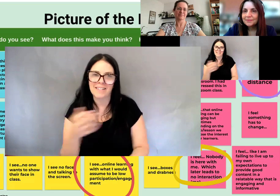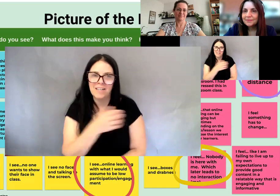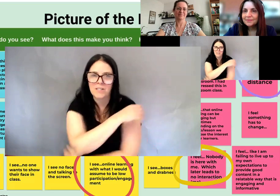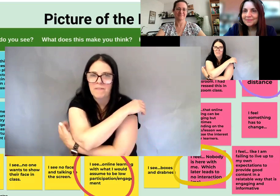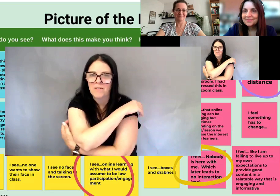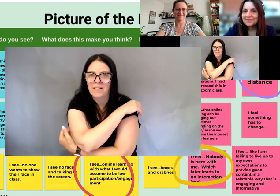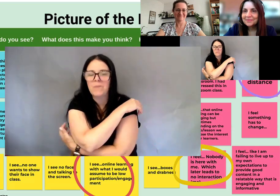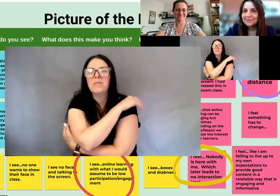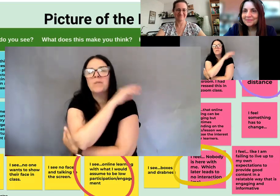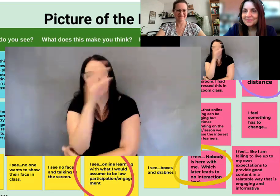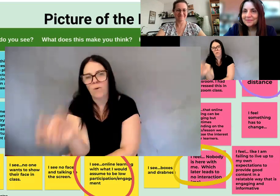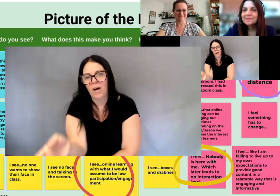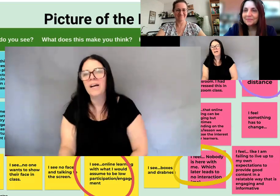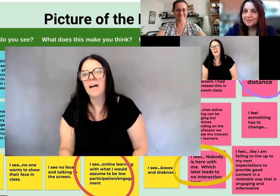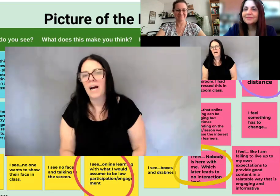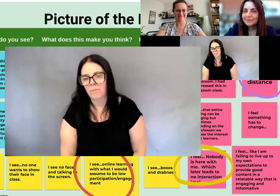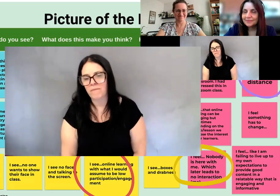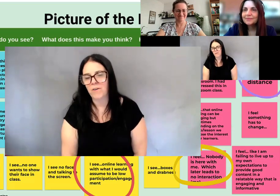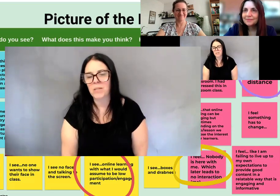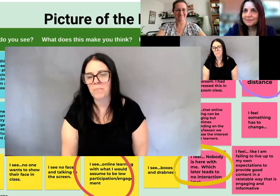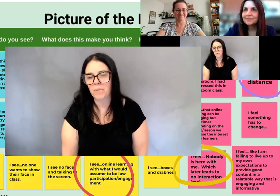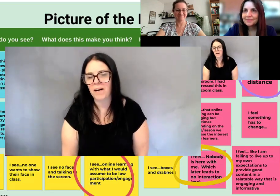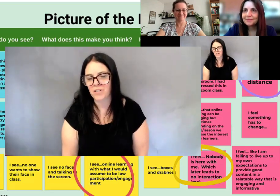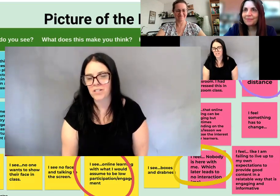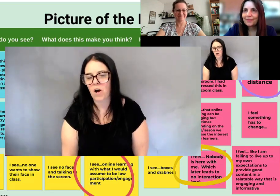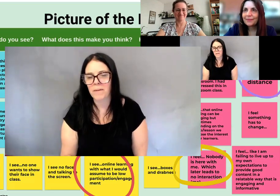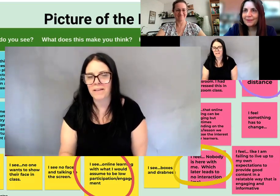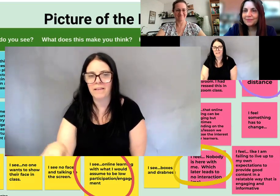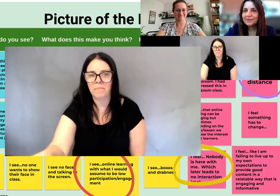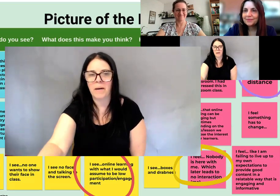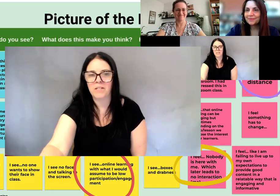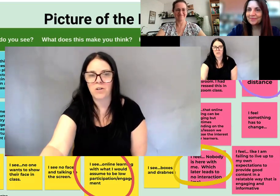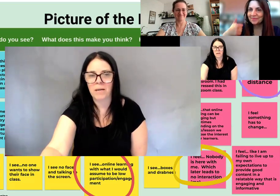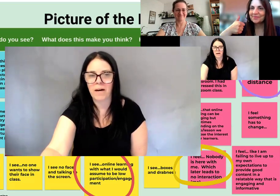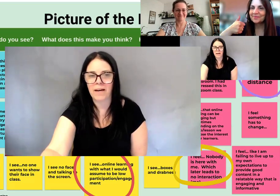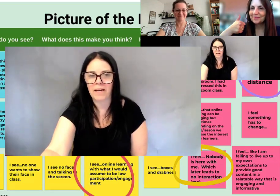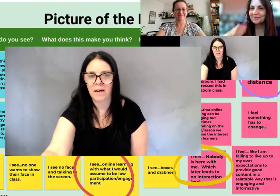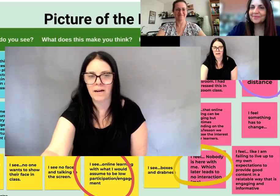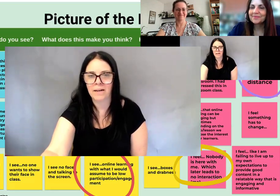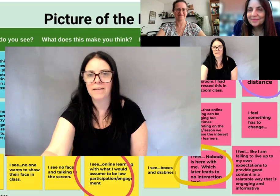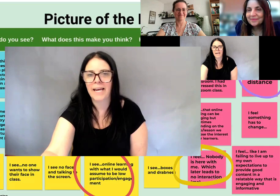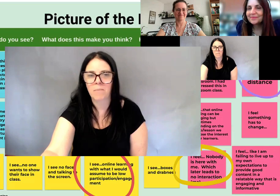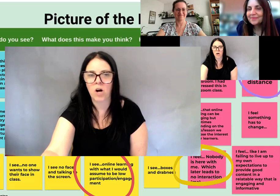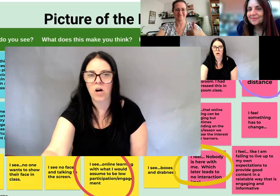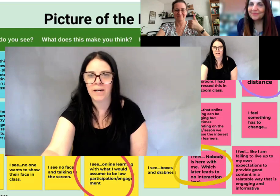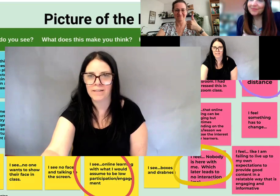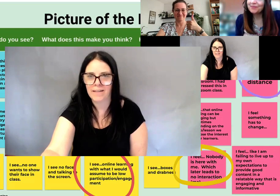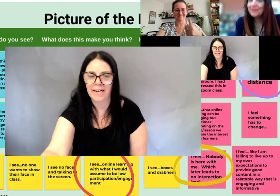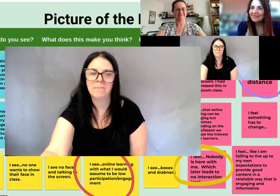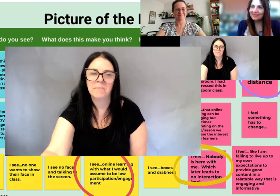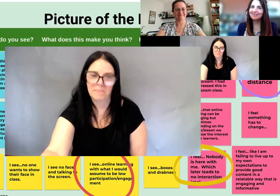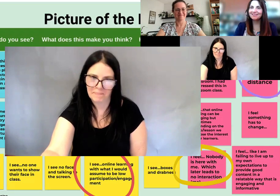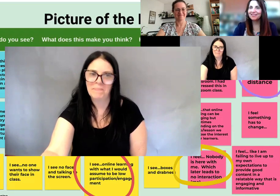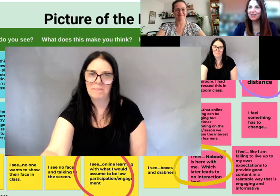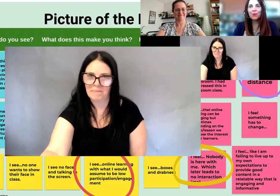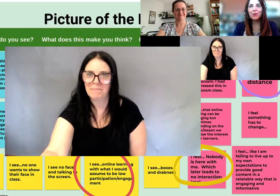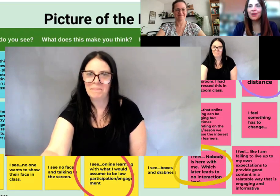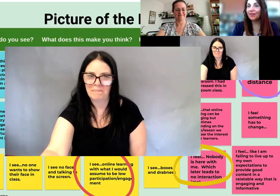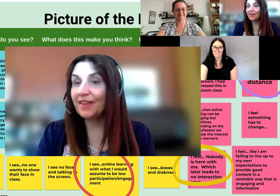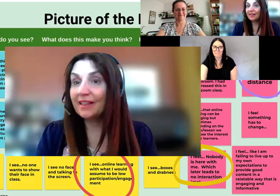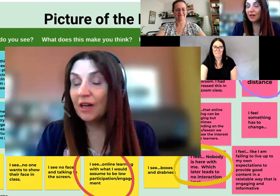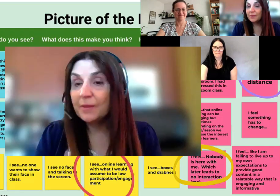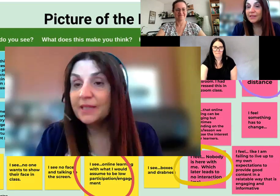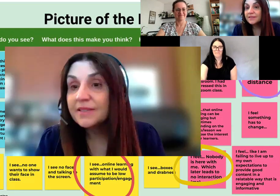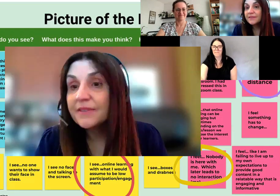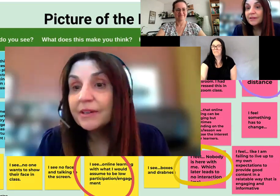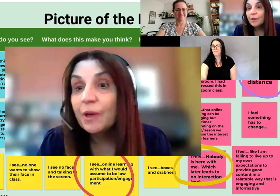because ASL is my first language, which is why I preferred to just comment by turning my camera on and signing. Well,